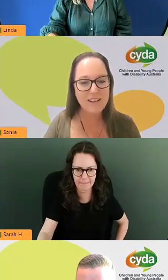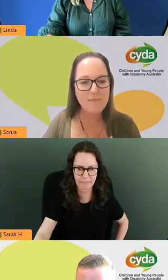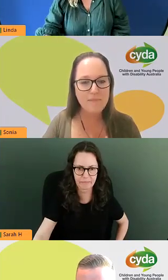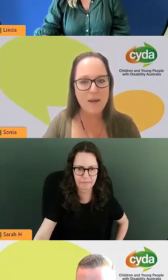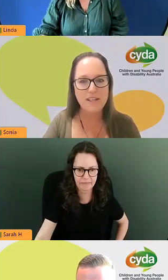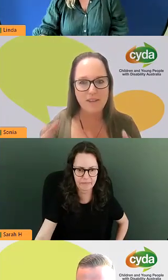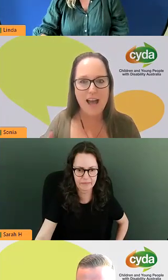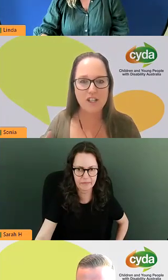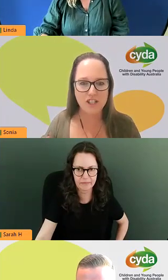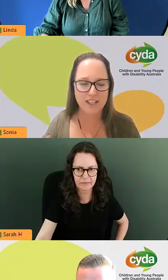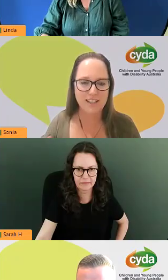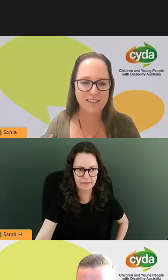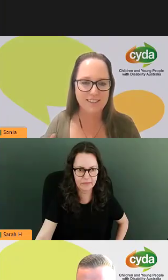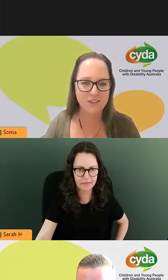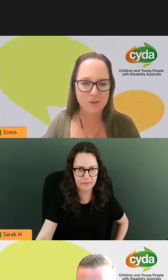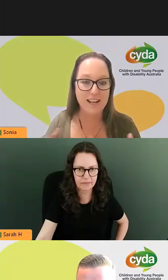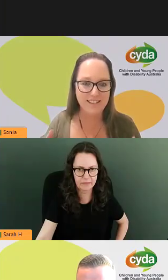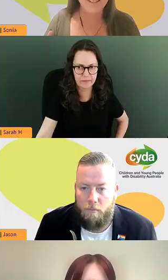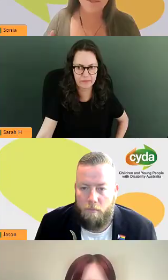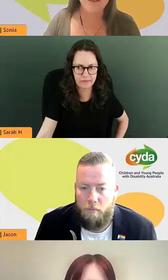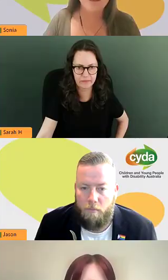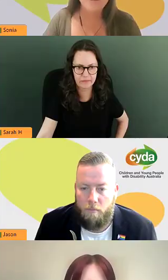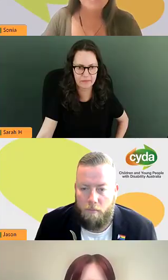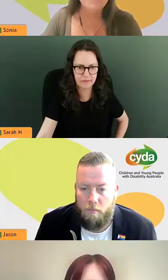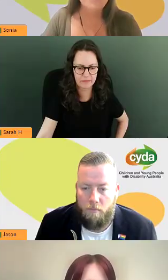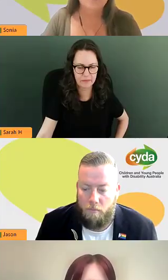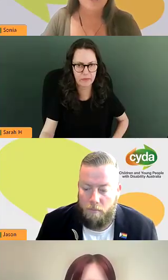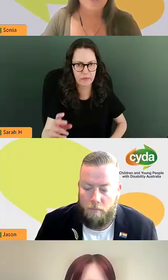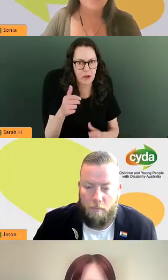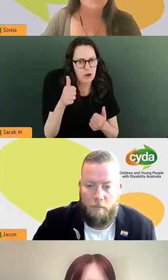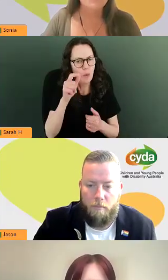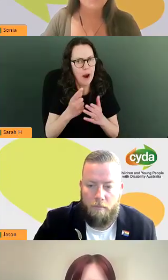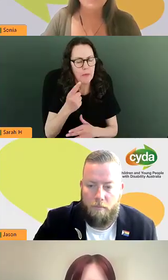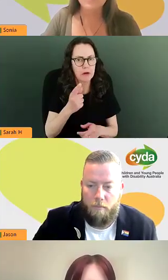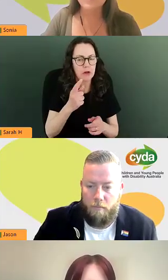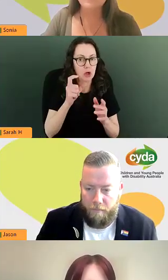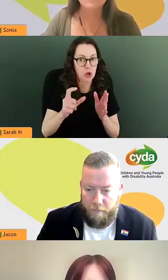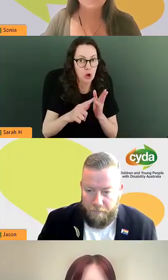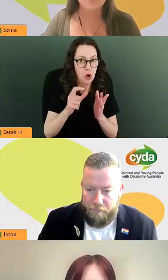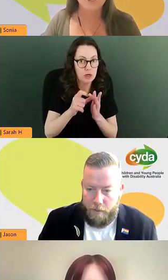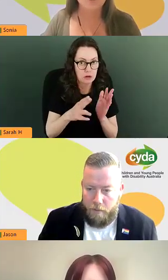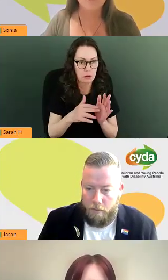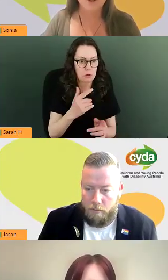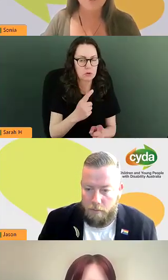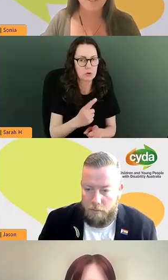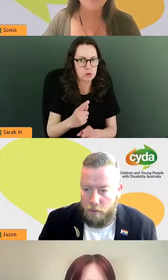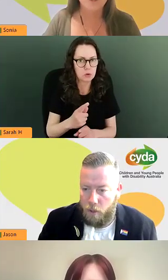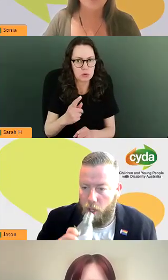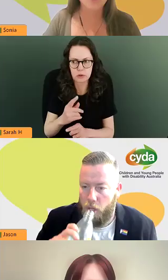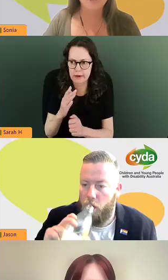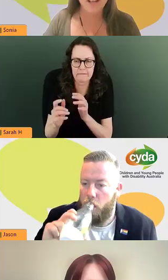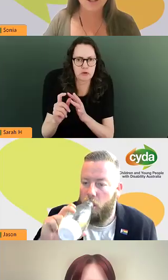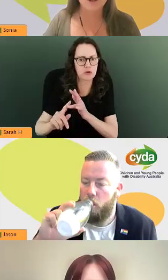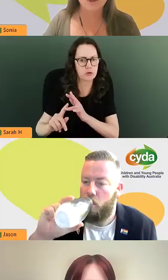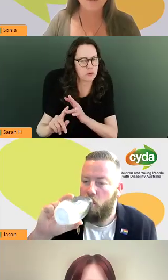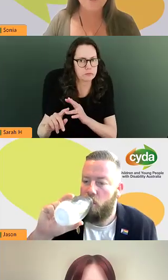it and we never actually create something. So I think this has been such a great process where